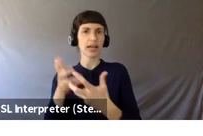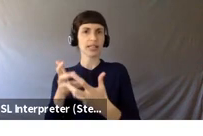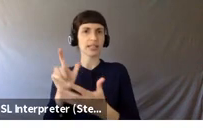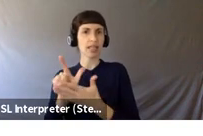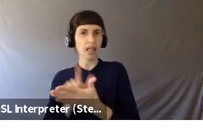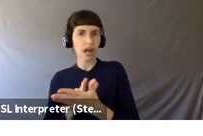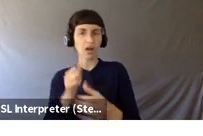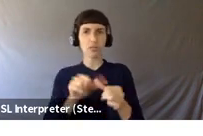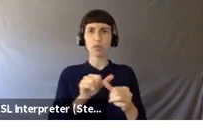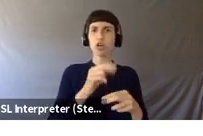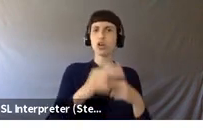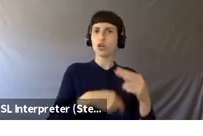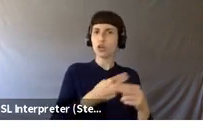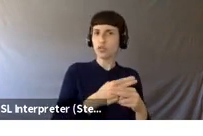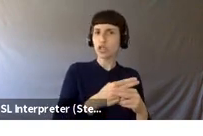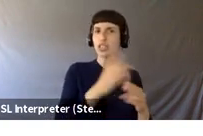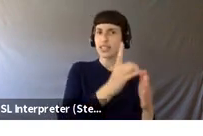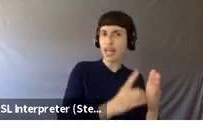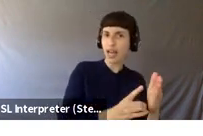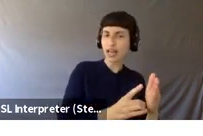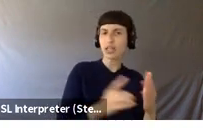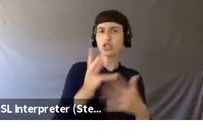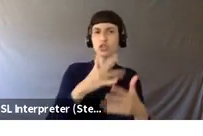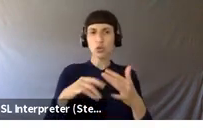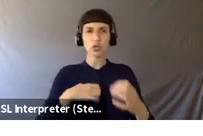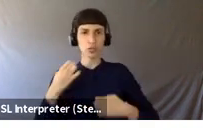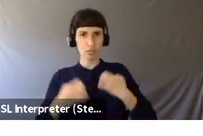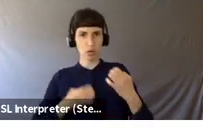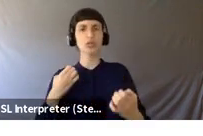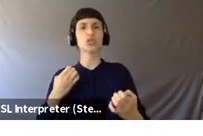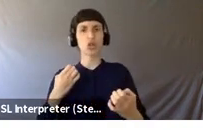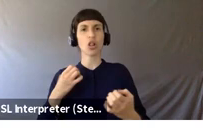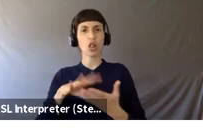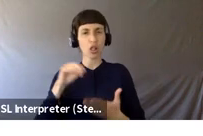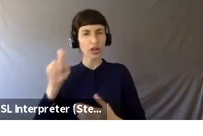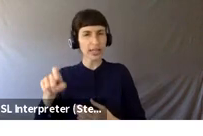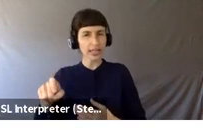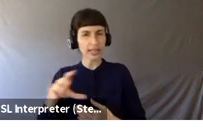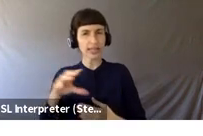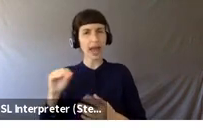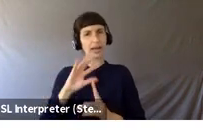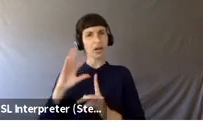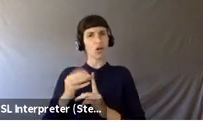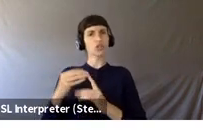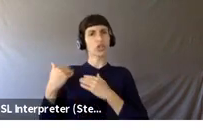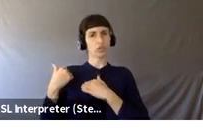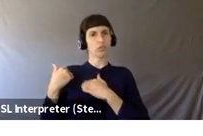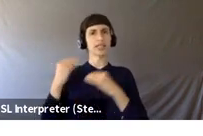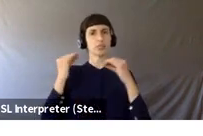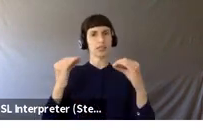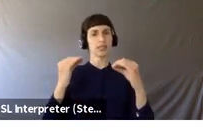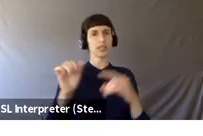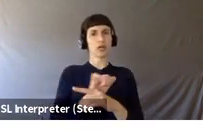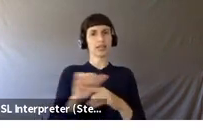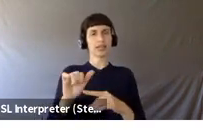for learning, social emotional learning needs, and the culturally responsive teaching practices. Remember, these are all guiding us and should be guiding us. So